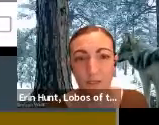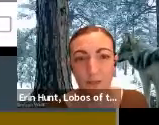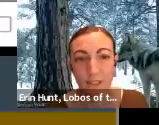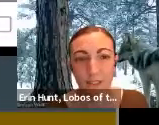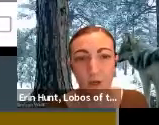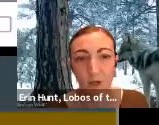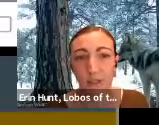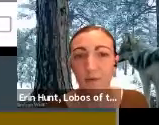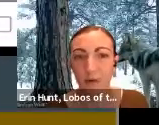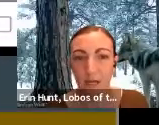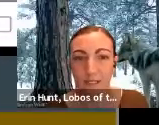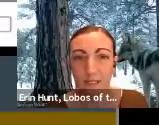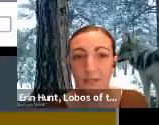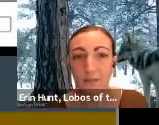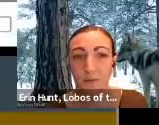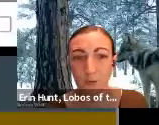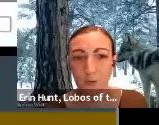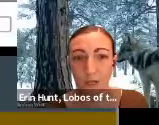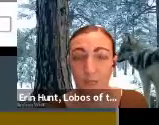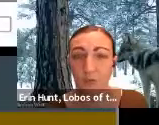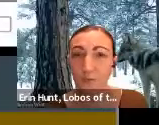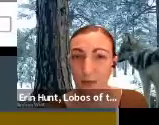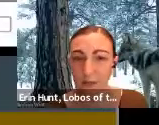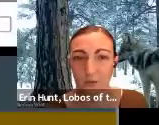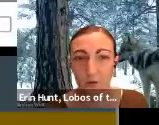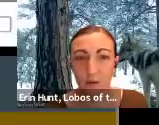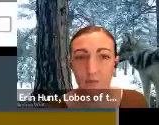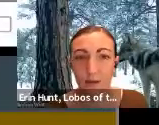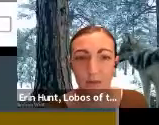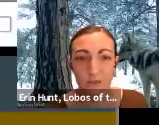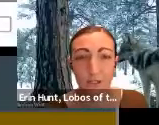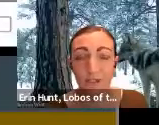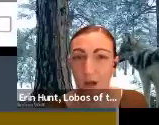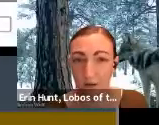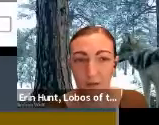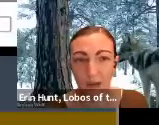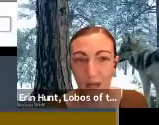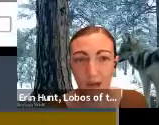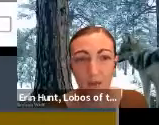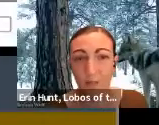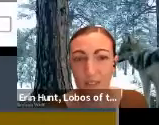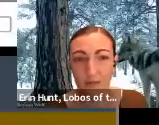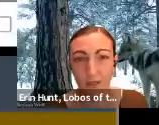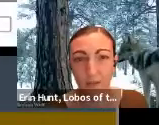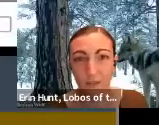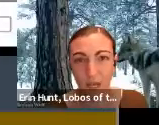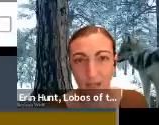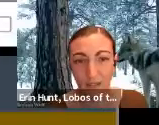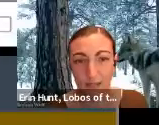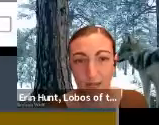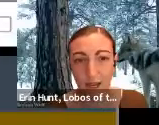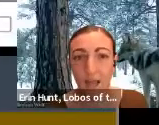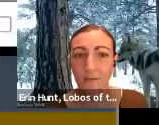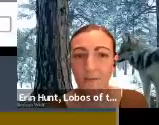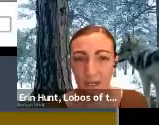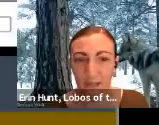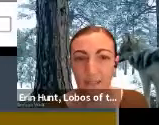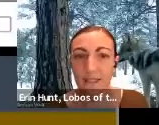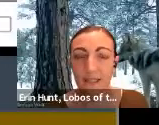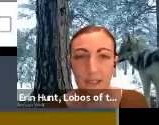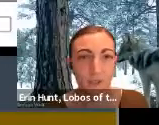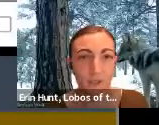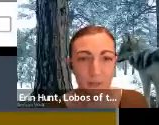and Wildlife Service is currently revising this rule, which a federal court found does not rely on the best available science